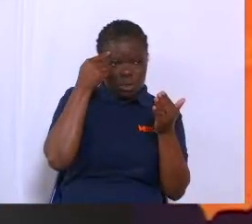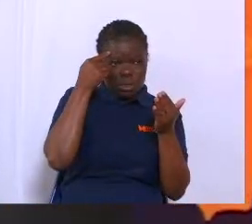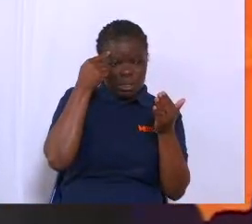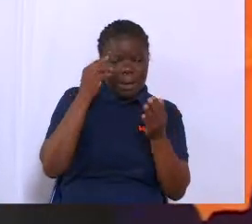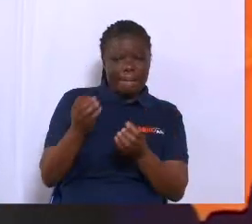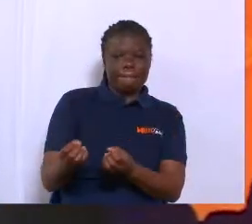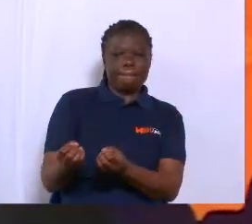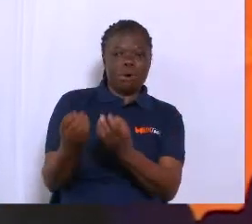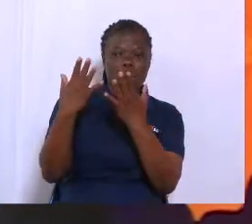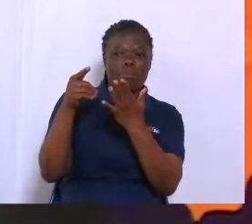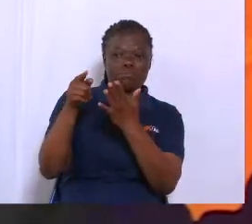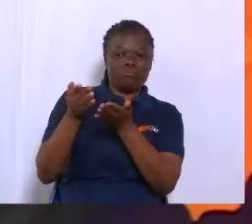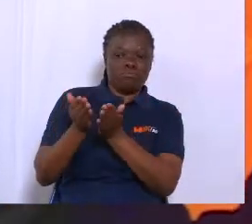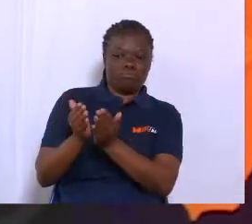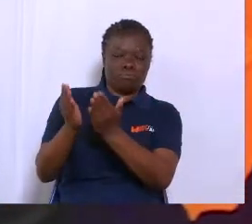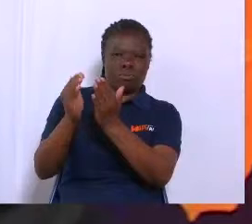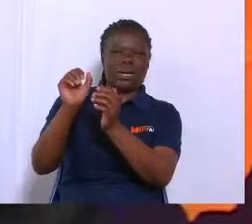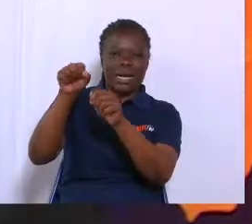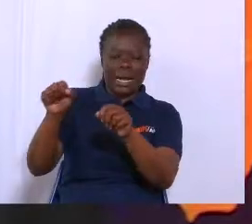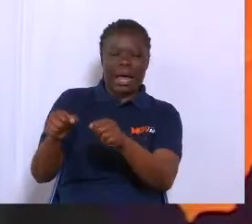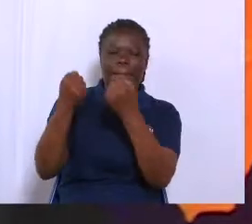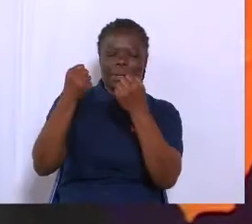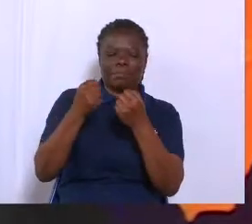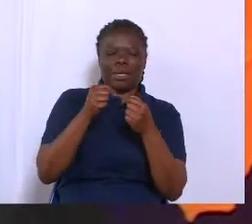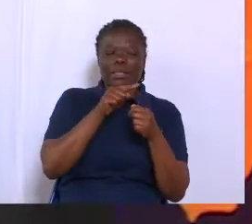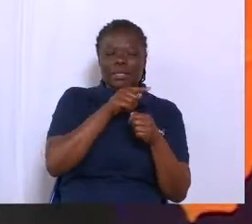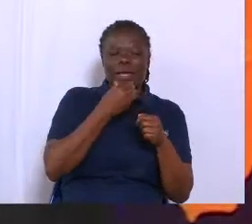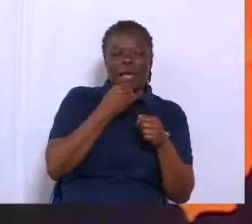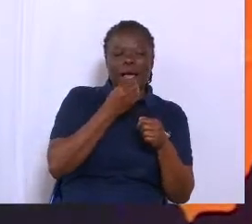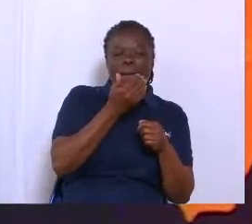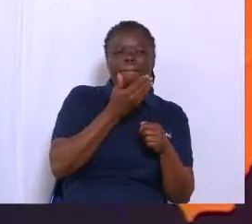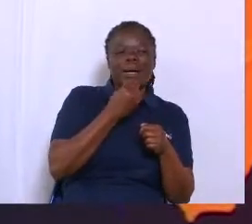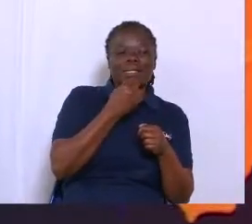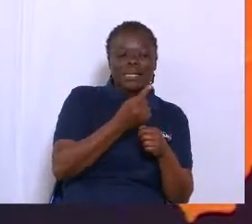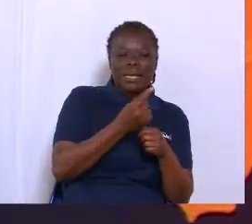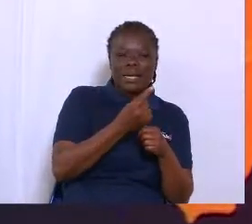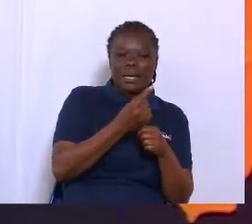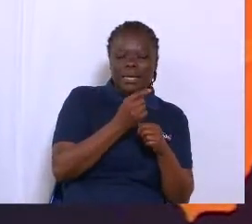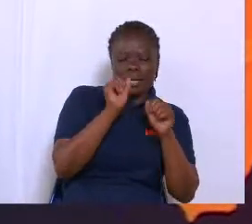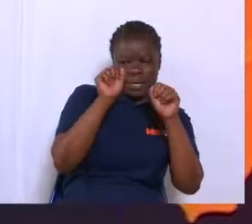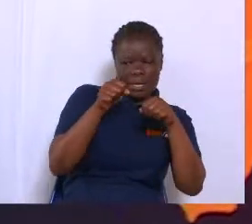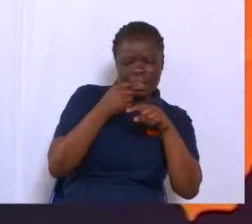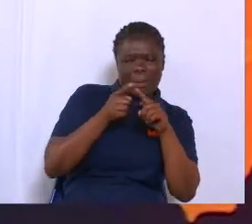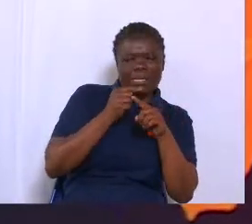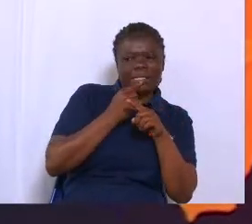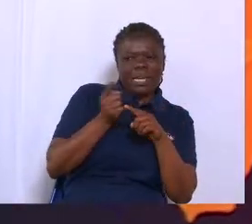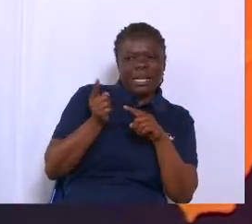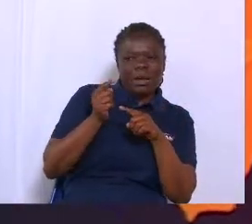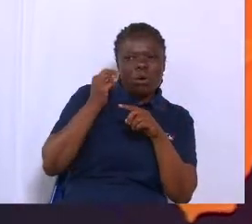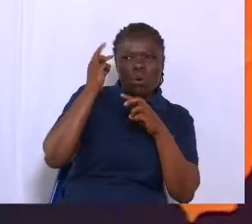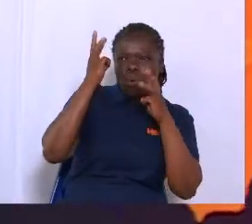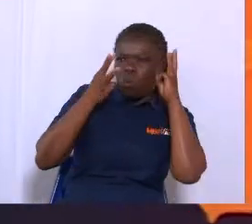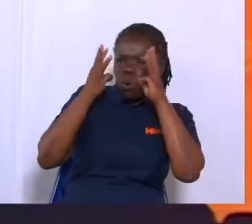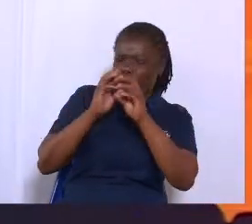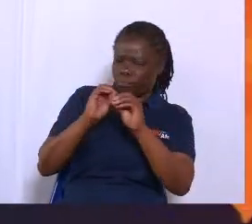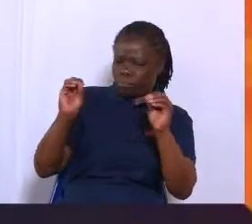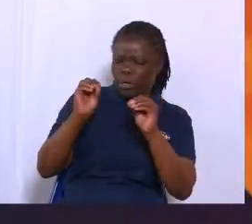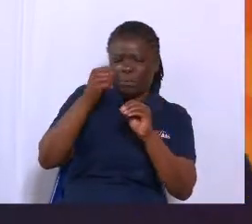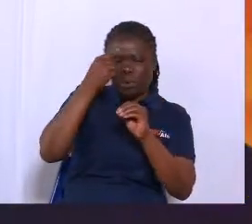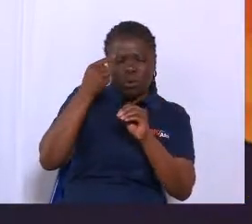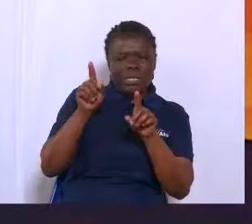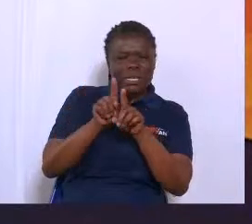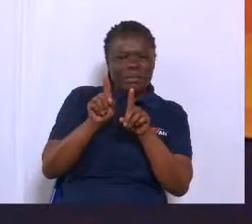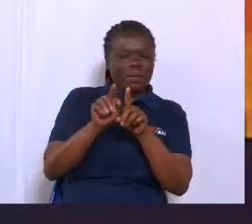be torpedoed." The young man said this. He said, "Don't worry about that, because I heard the warnings